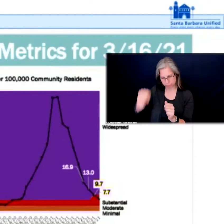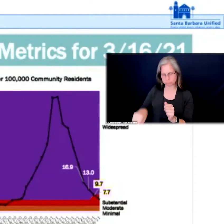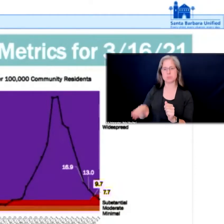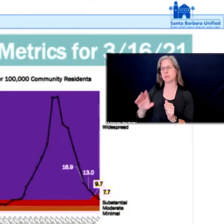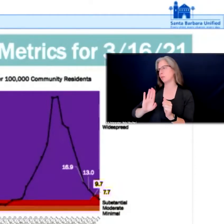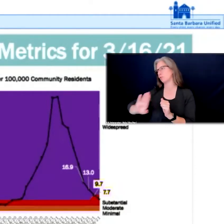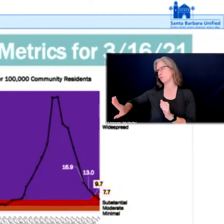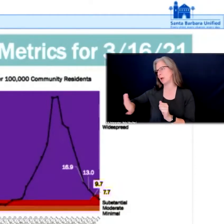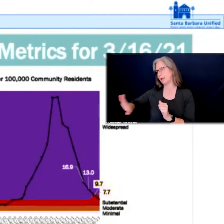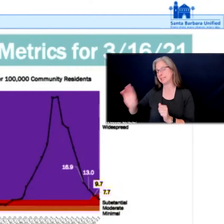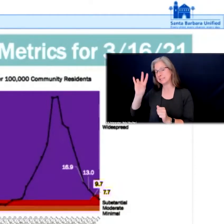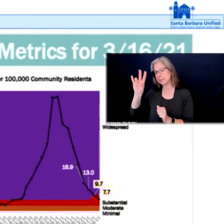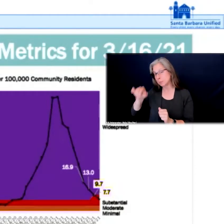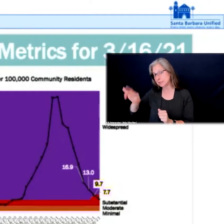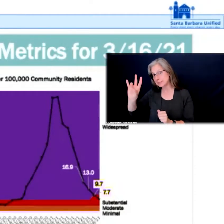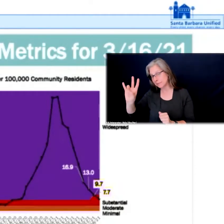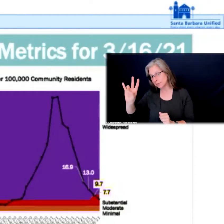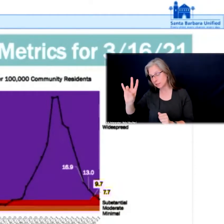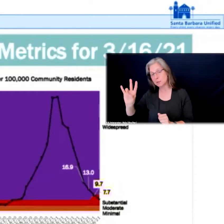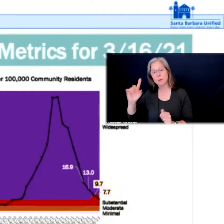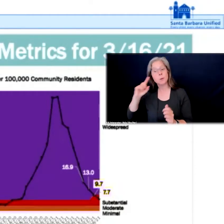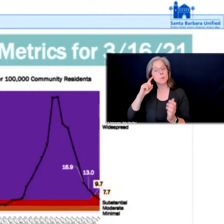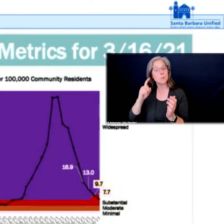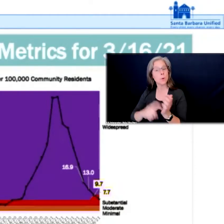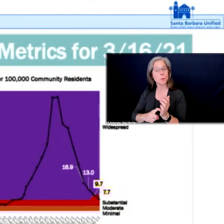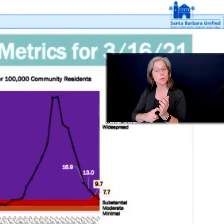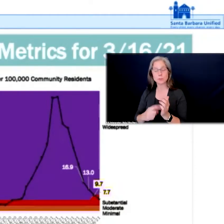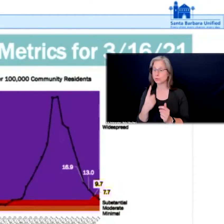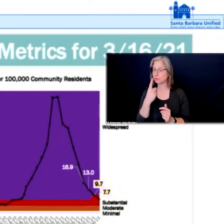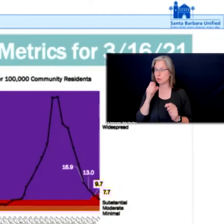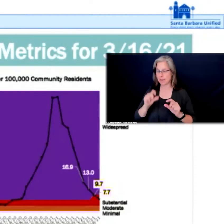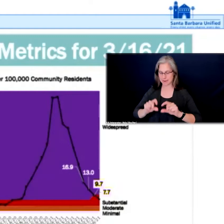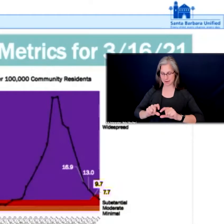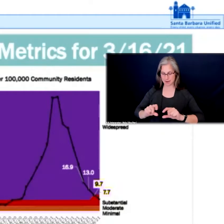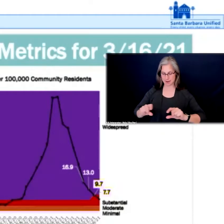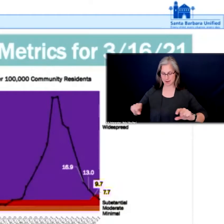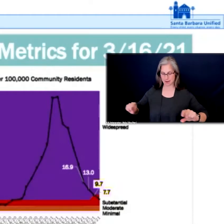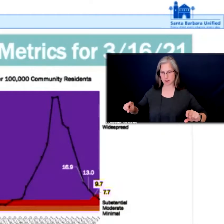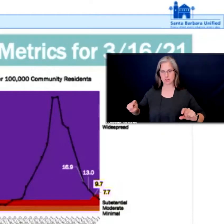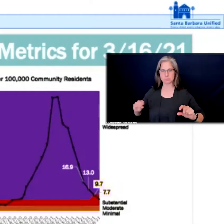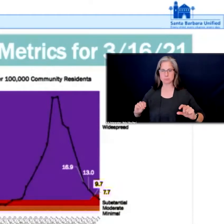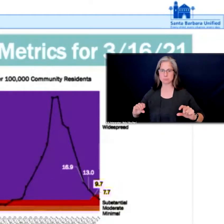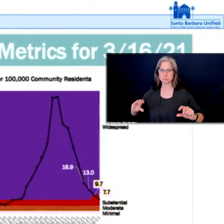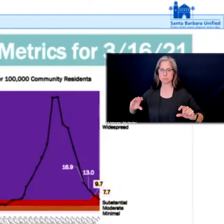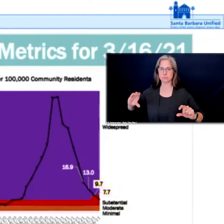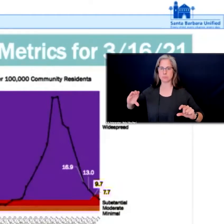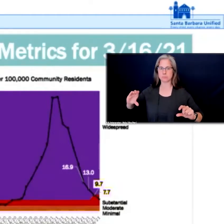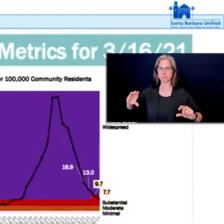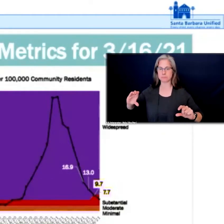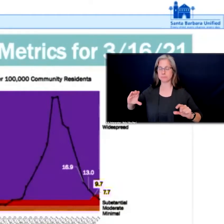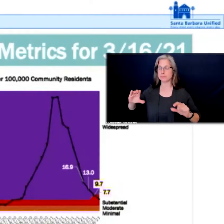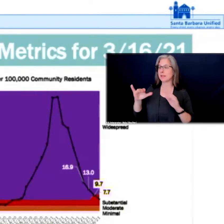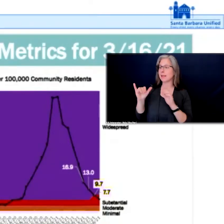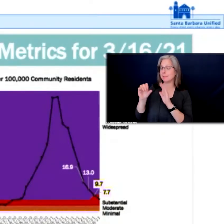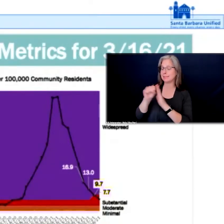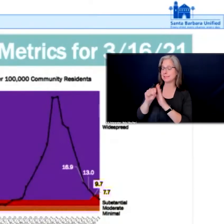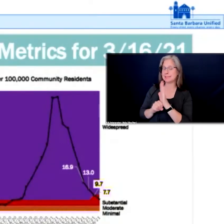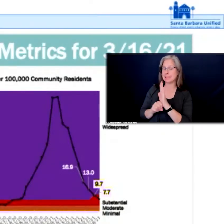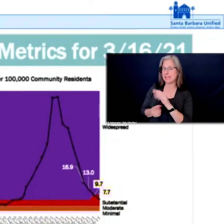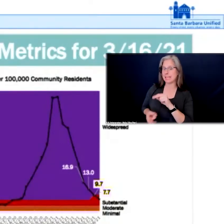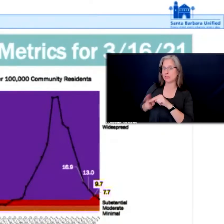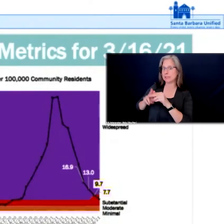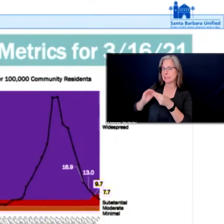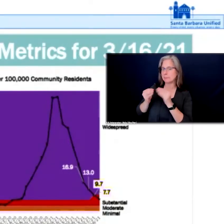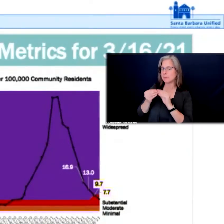side at 7.7. Notice that the red has grown. The state increased the numbers